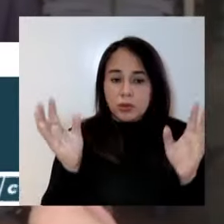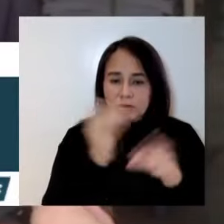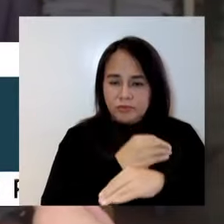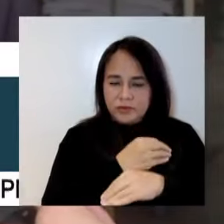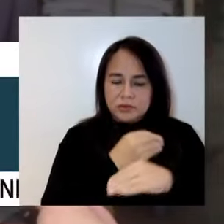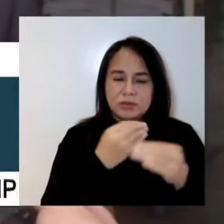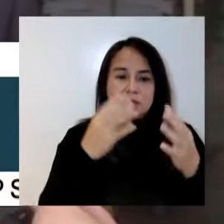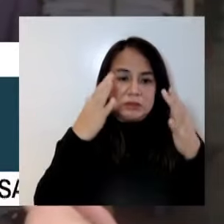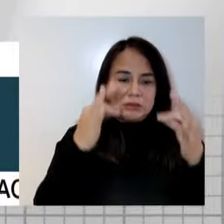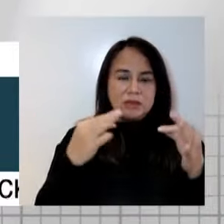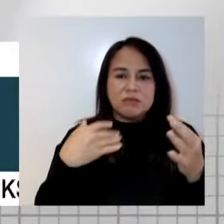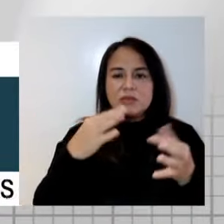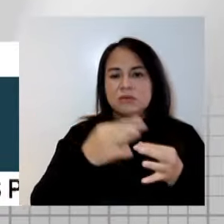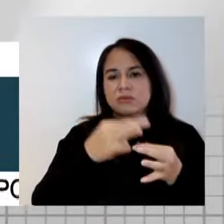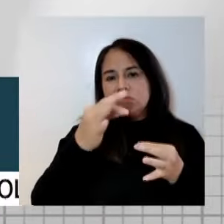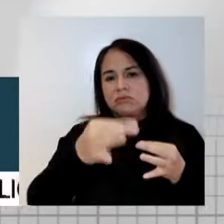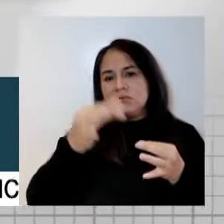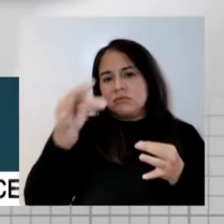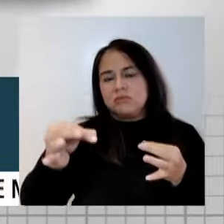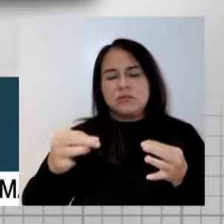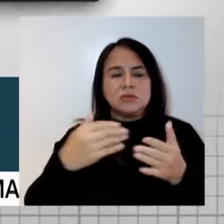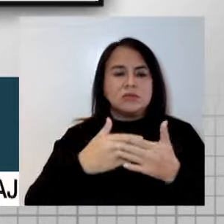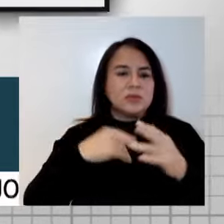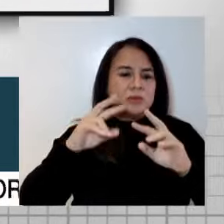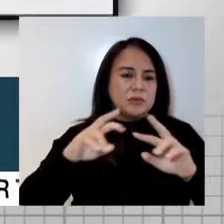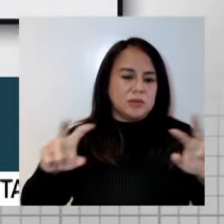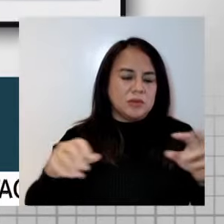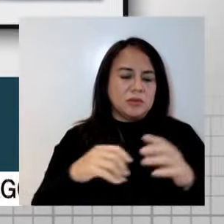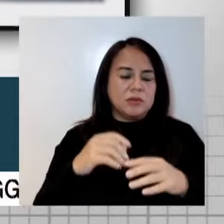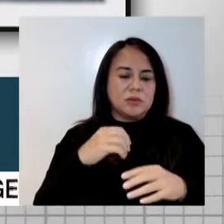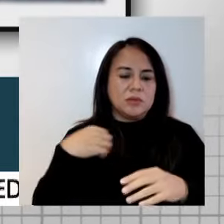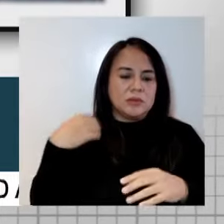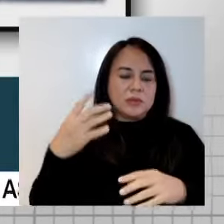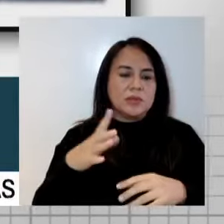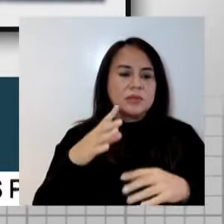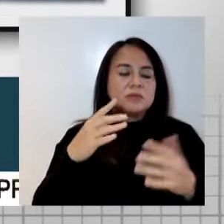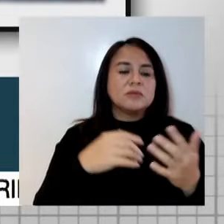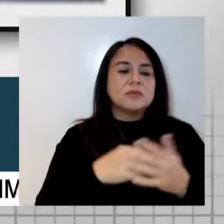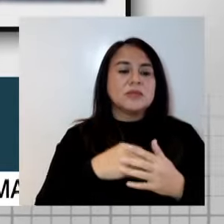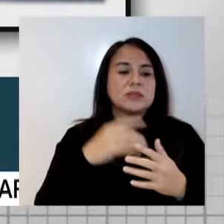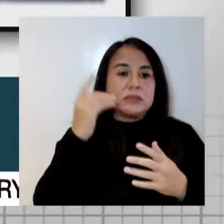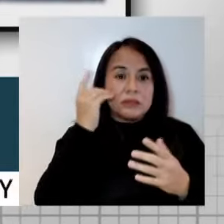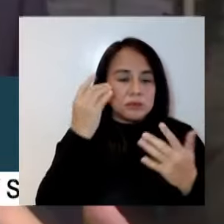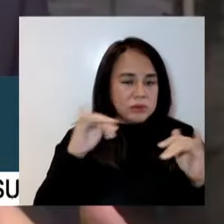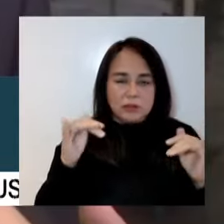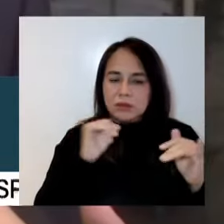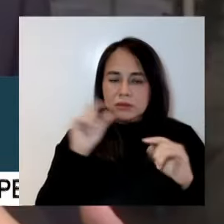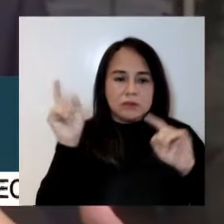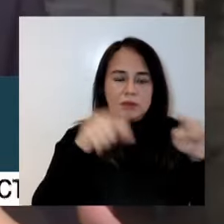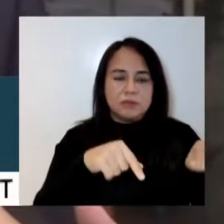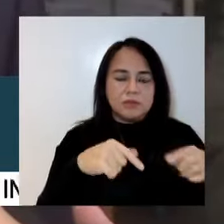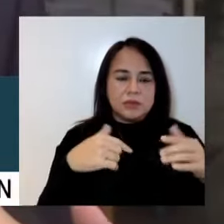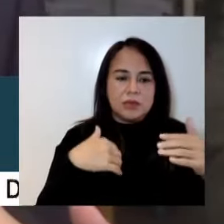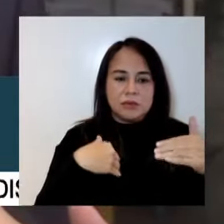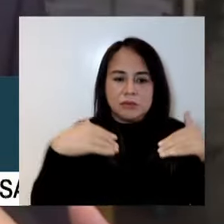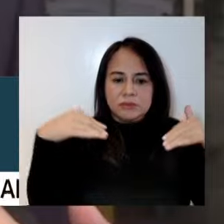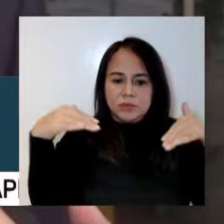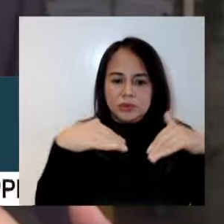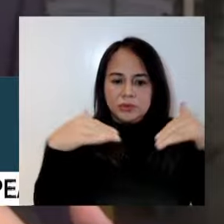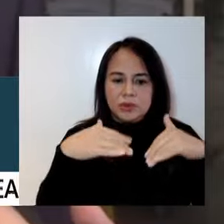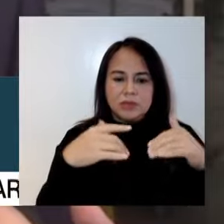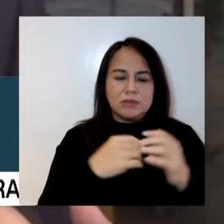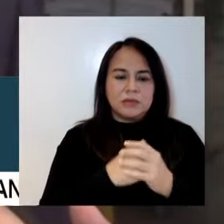preliminary investigation for sure. The police official, De Castro, is still a no-show at the hearing. I think yung publicity, he